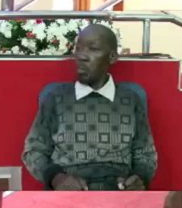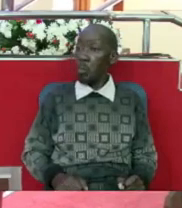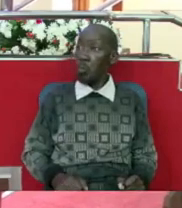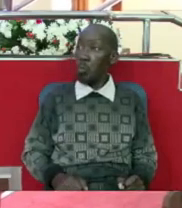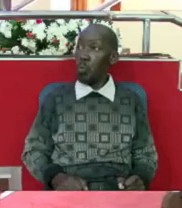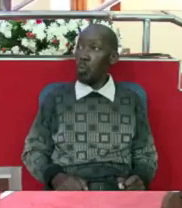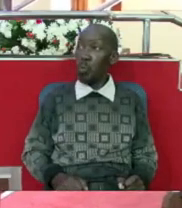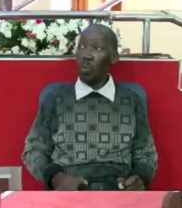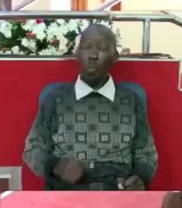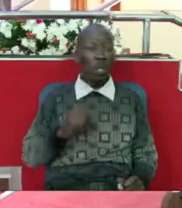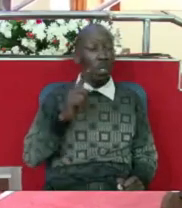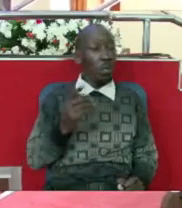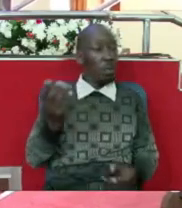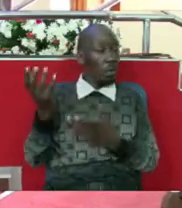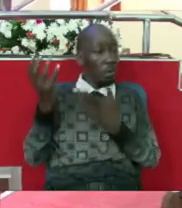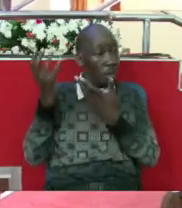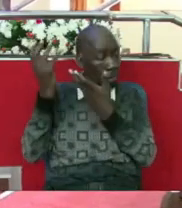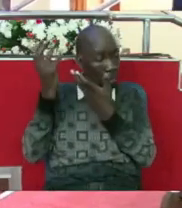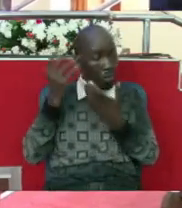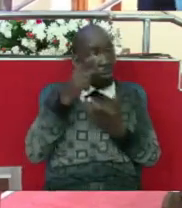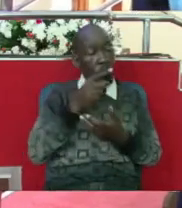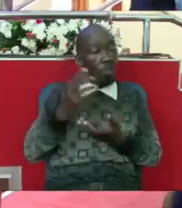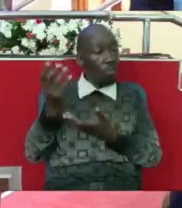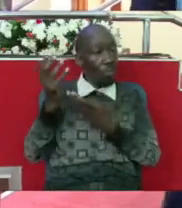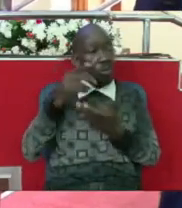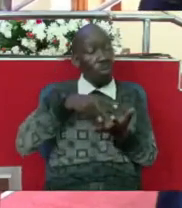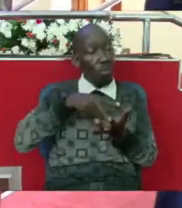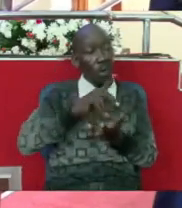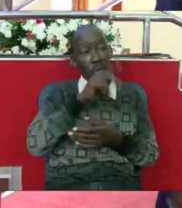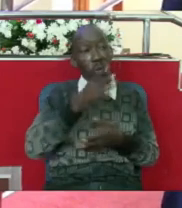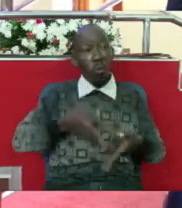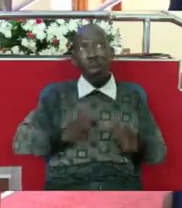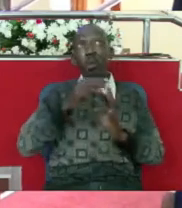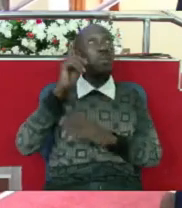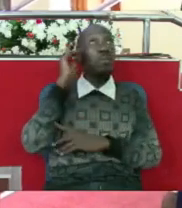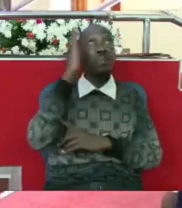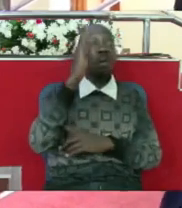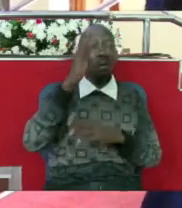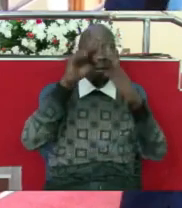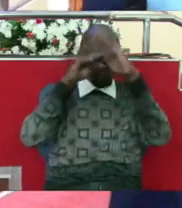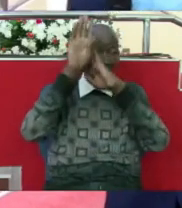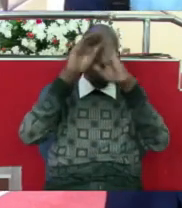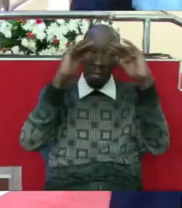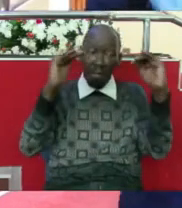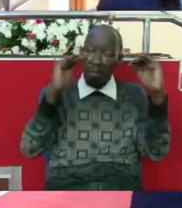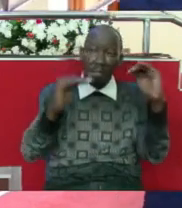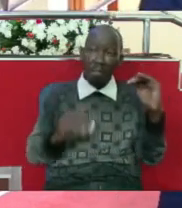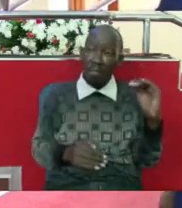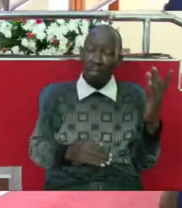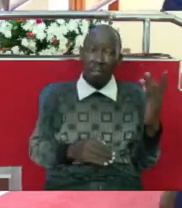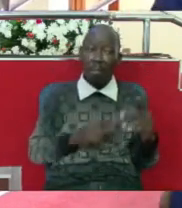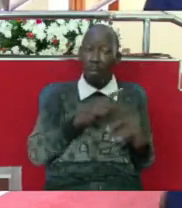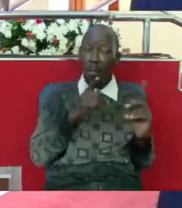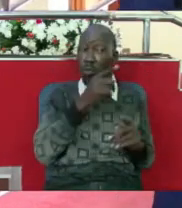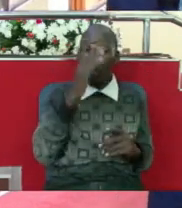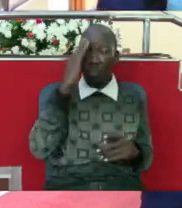You can't buy your way into heaven. Huwezi ukajinunua kwenda binguni. But you know what you could do is help the poor. Lakini unajua unaweza